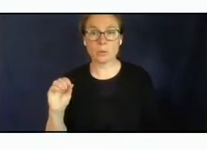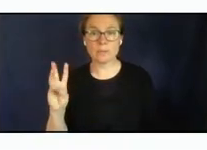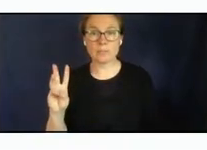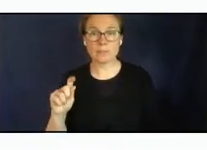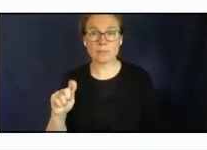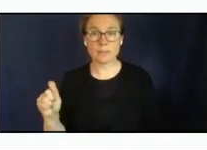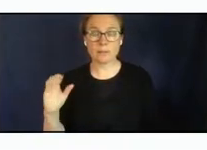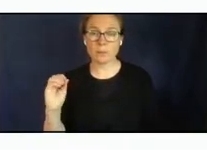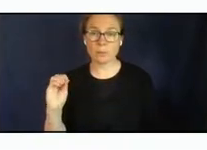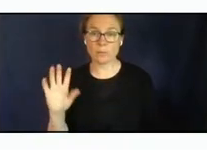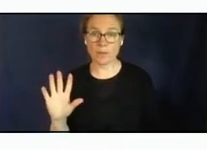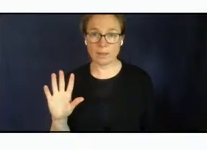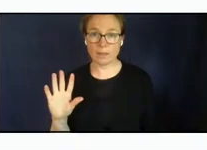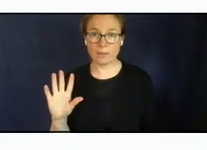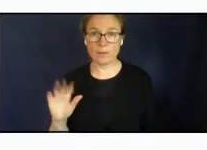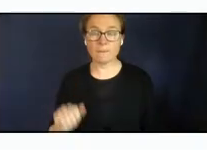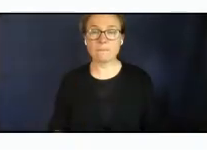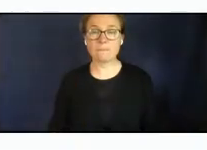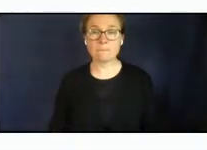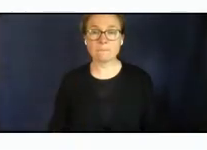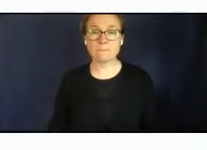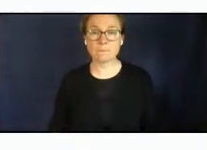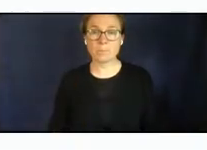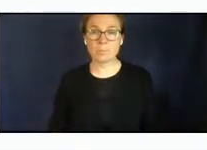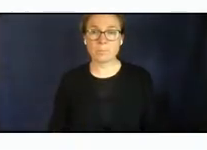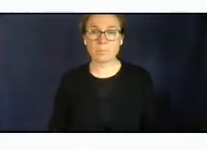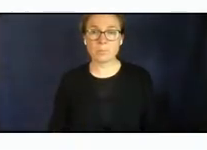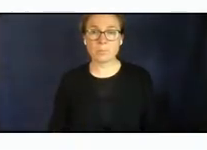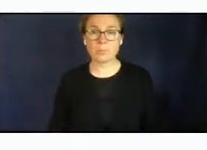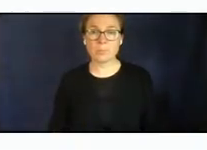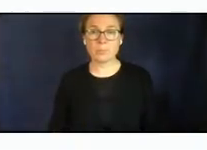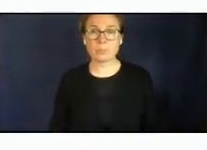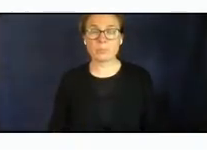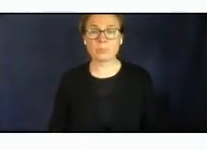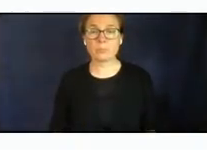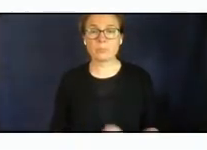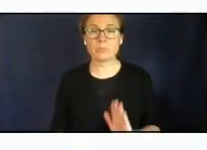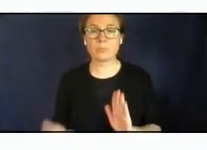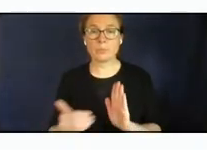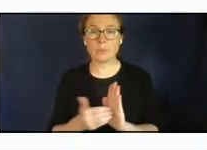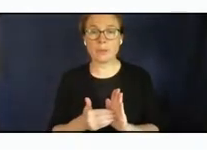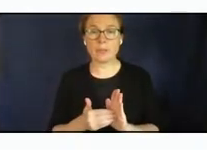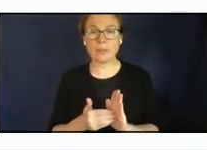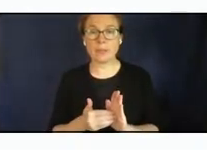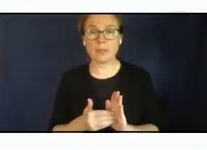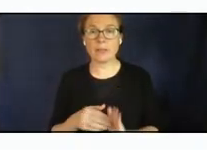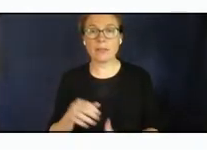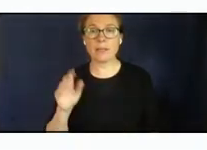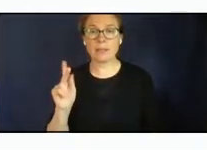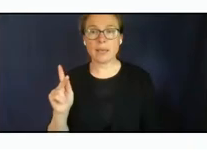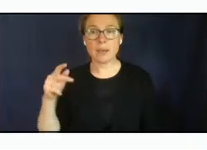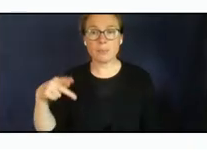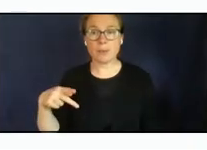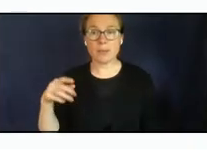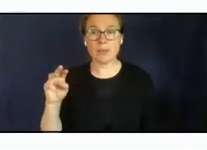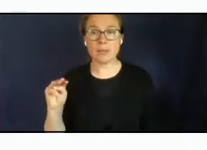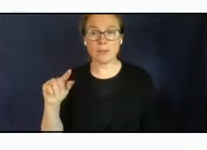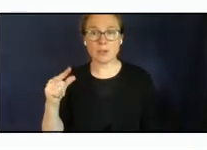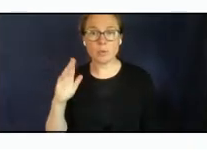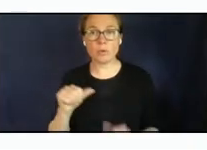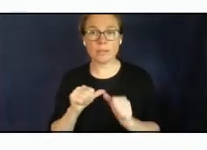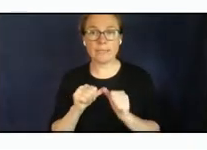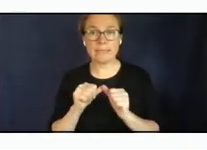2021-06-05, and this is the reappointment of KPMG as the public accounting firm for audit services.